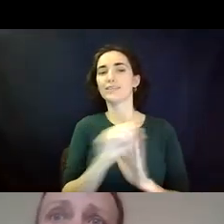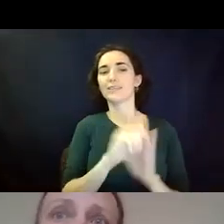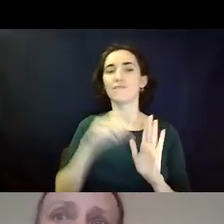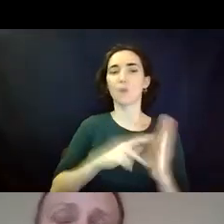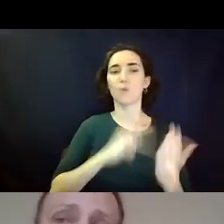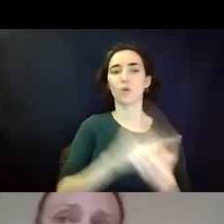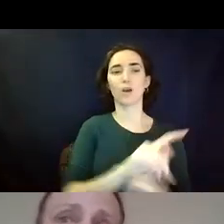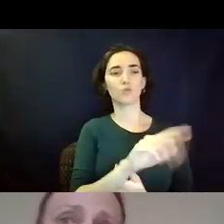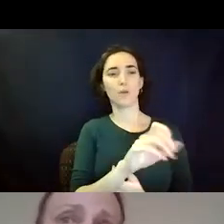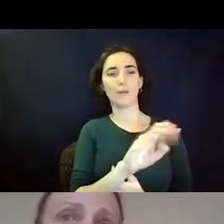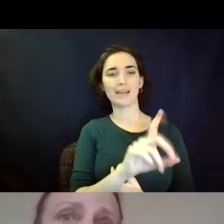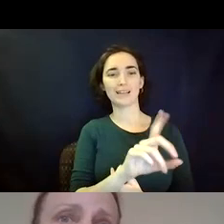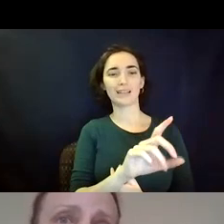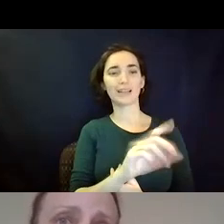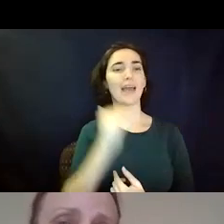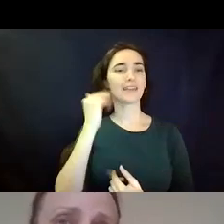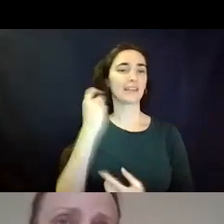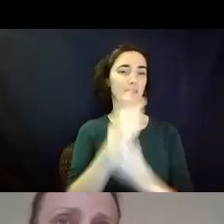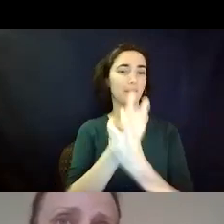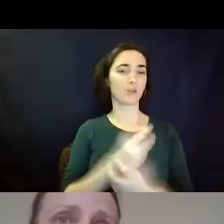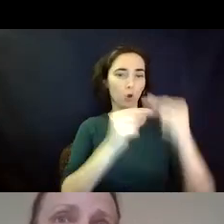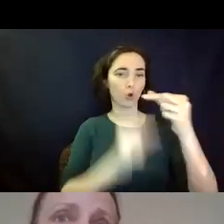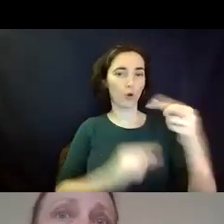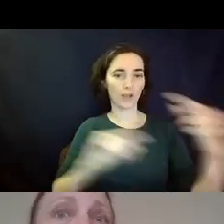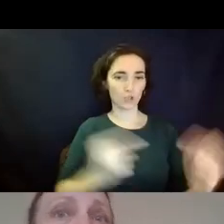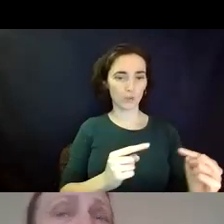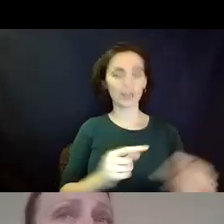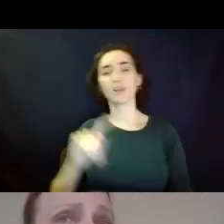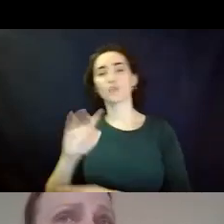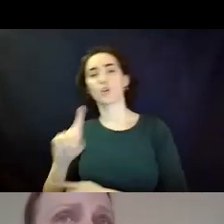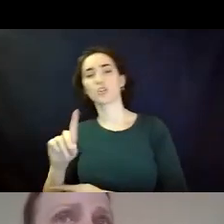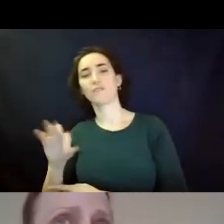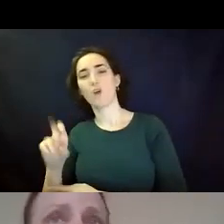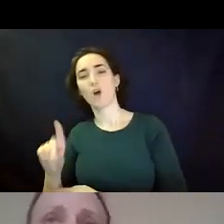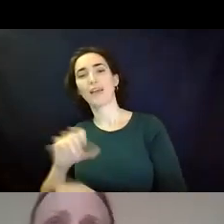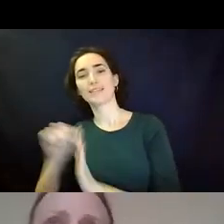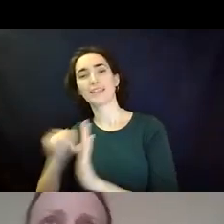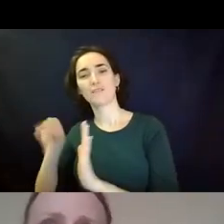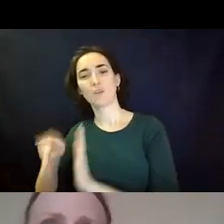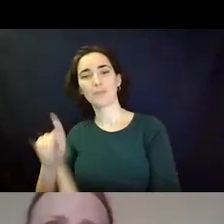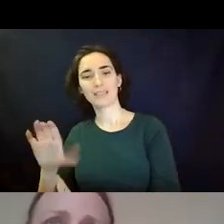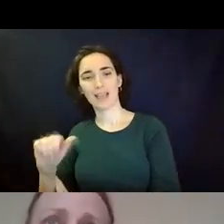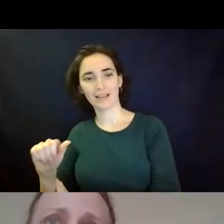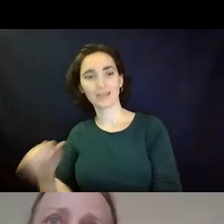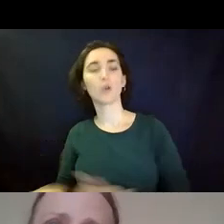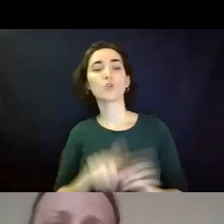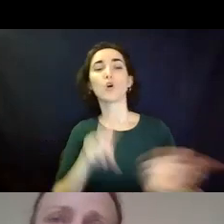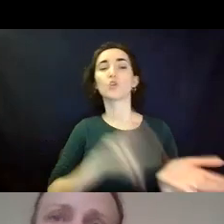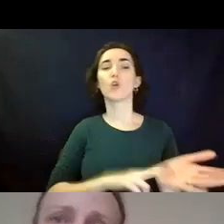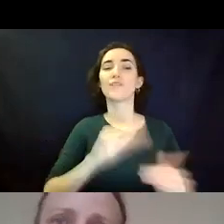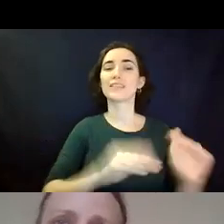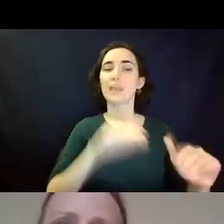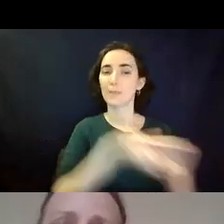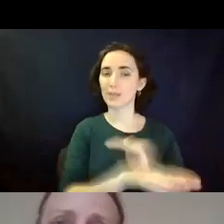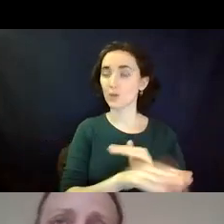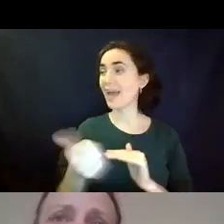and Spinal Cord Injury Trust Fund and state-funded PCA. We also do nursing facility admissions. Anyone who enters a nursing home